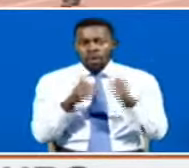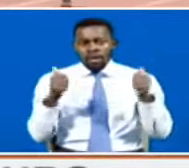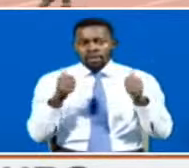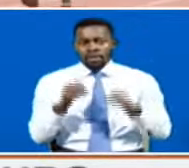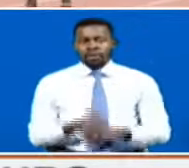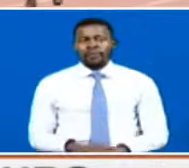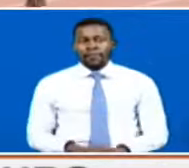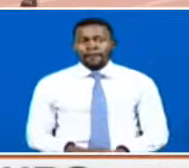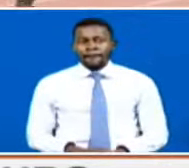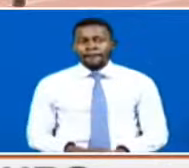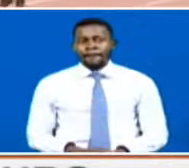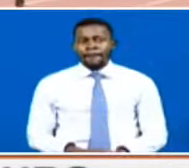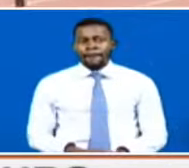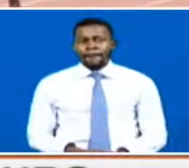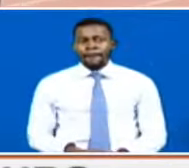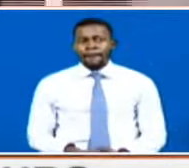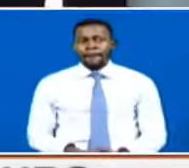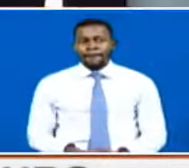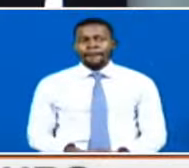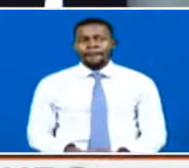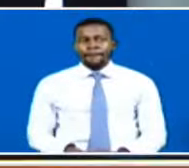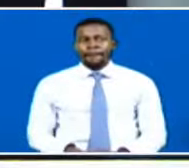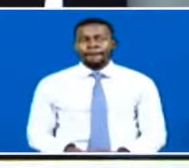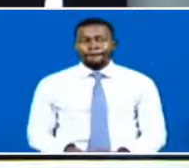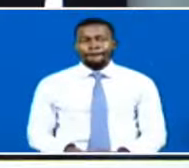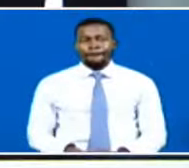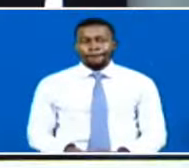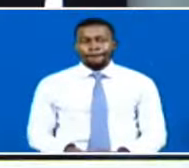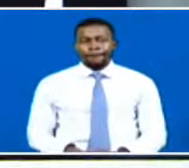Francis, KTN News, Nairobi. Now, the infamous events